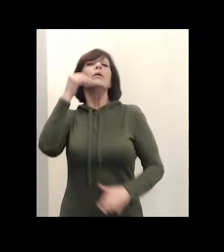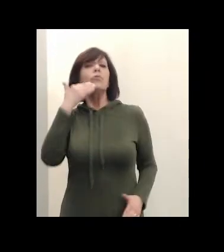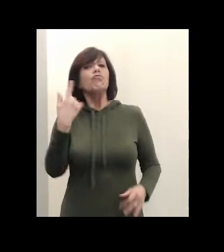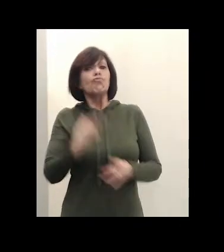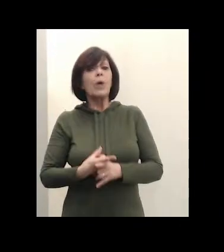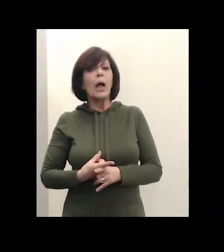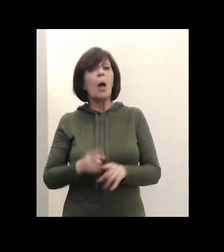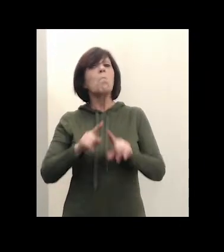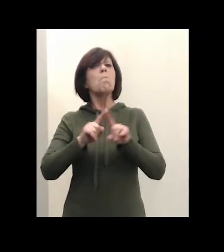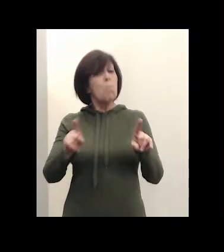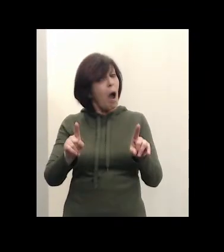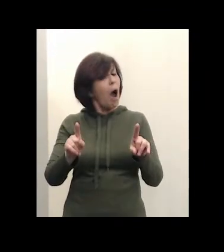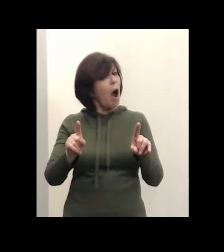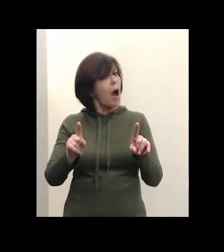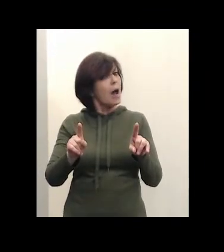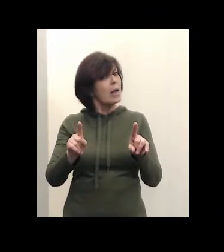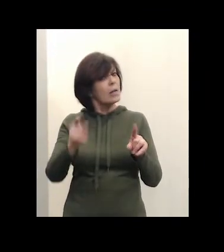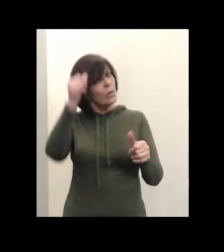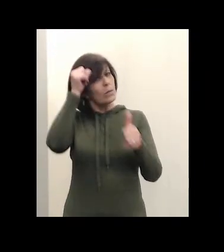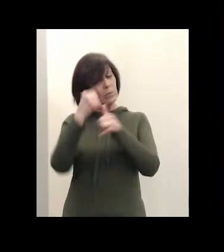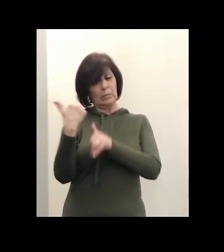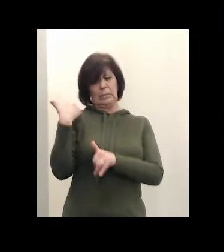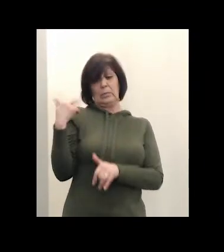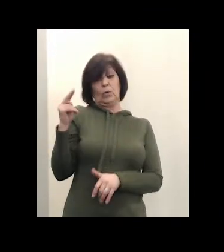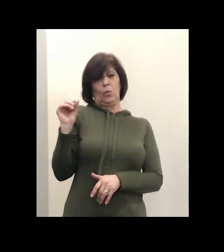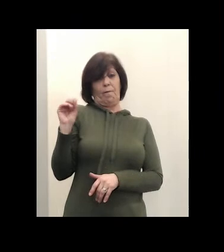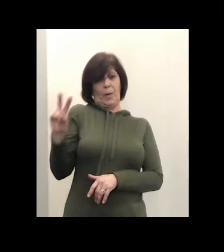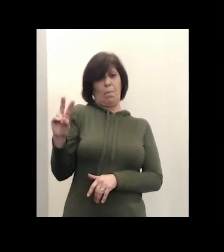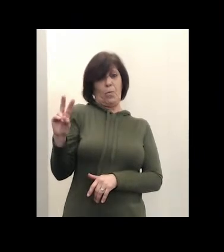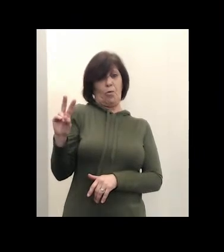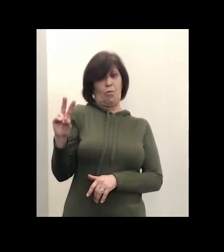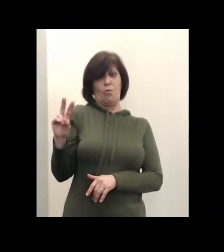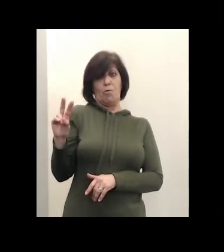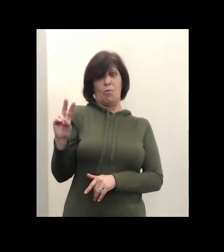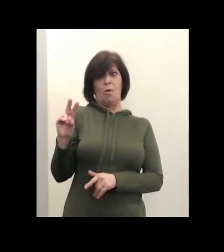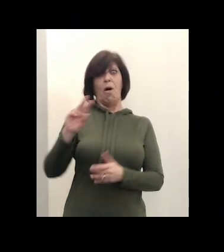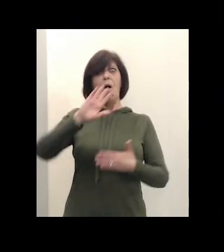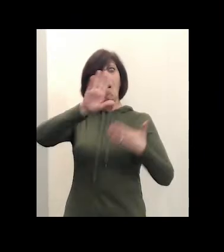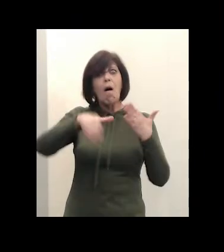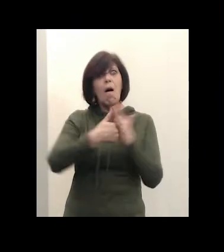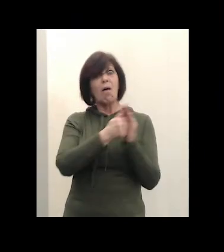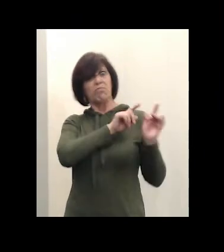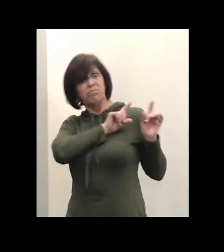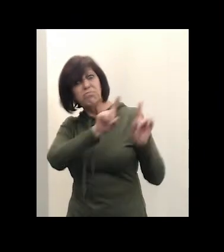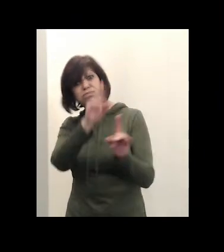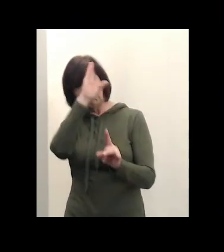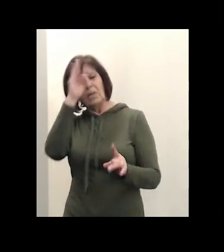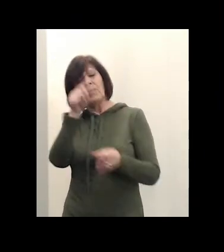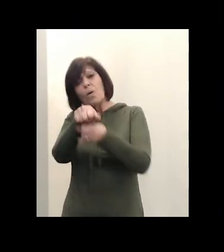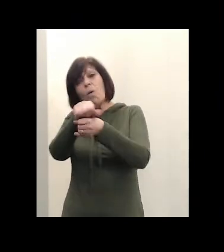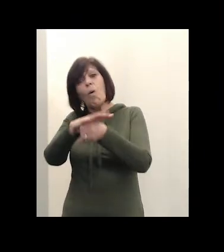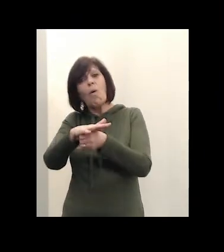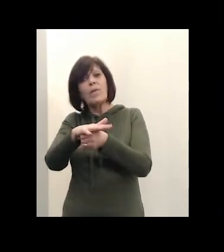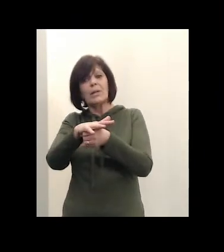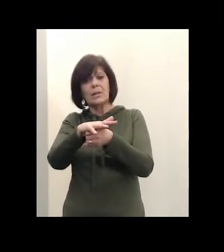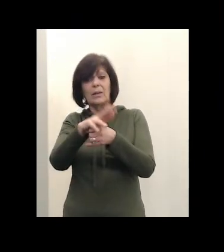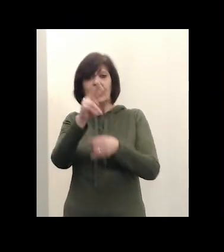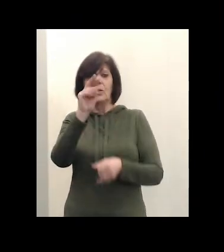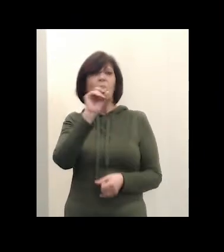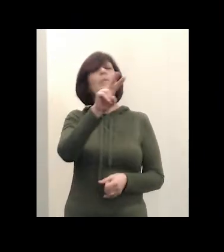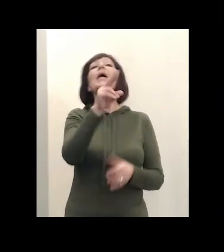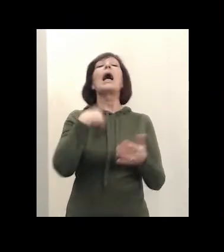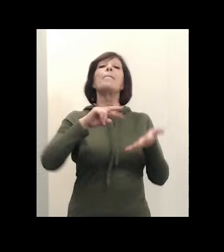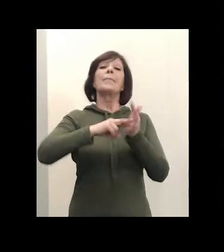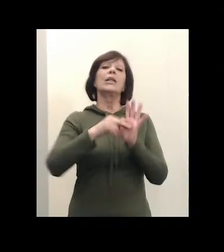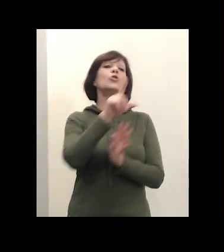look at it from where it was in November, when almost all of these people were admitted for COVID-19, in November of 2020, I should say, not